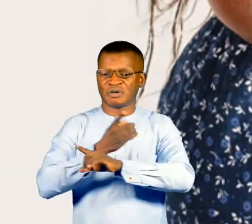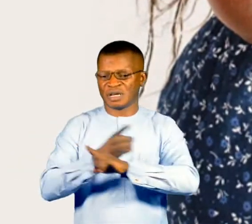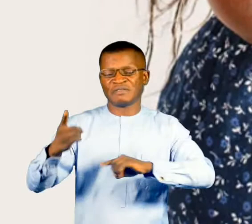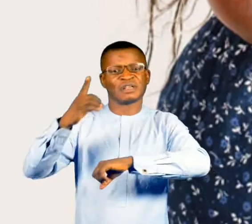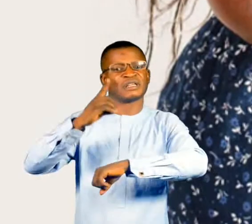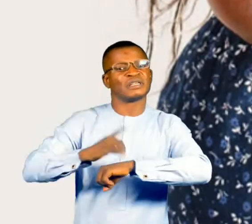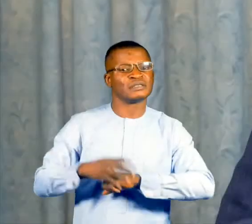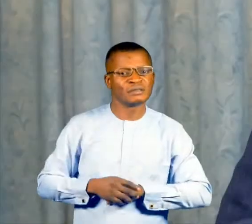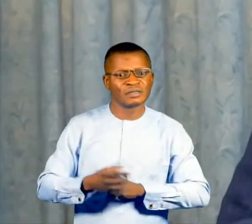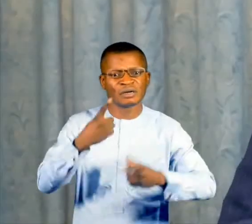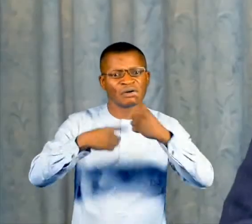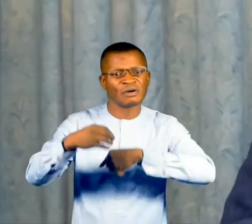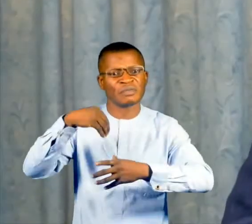day,